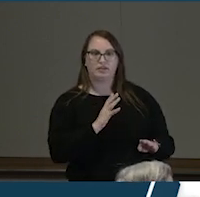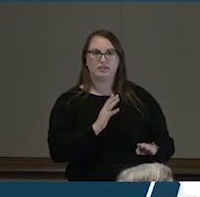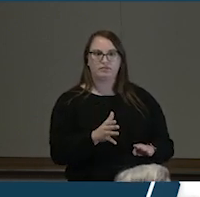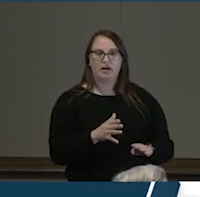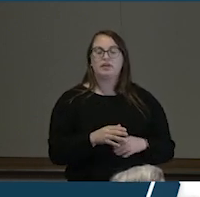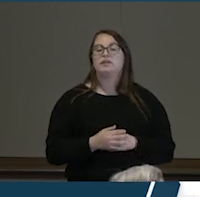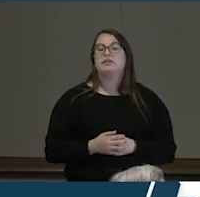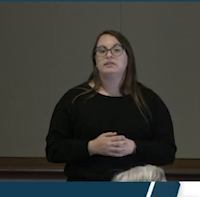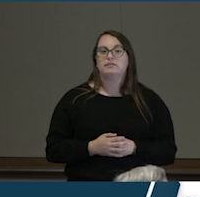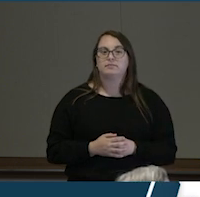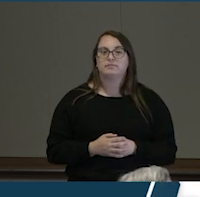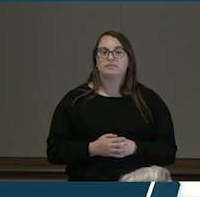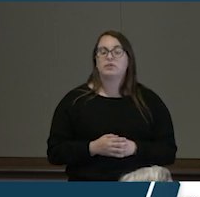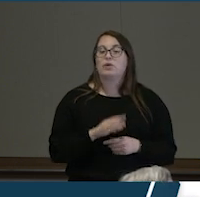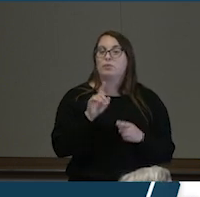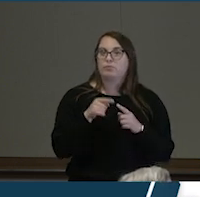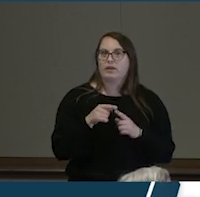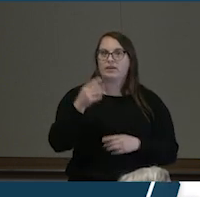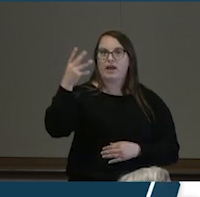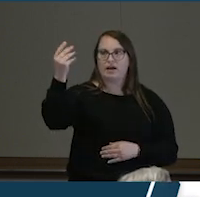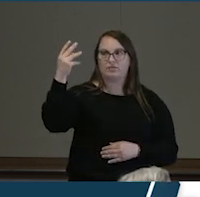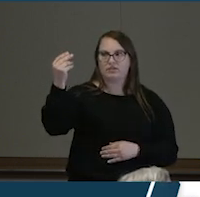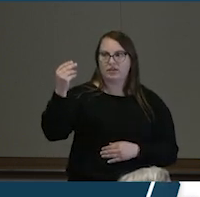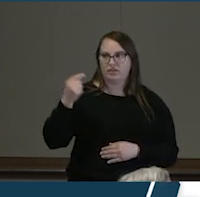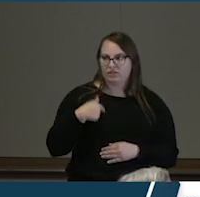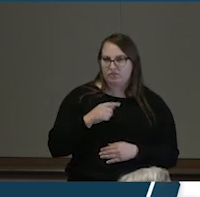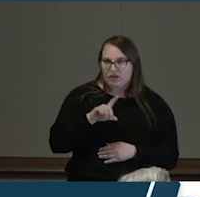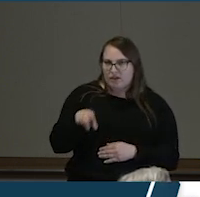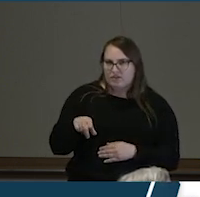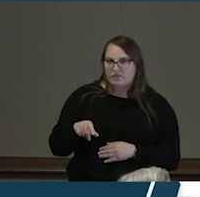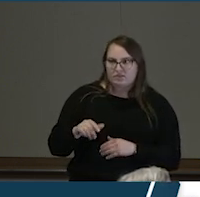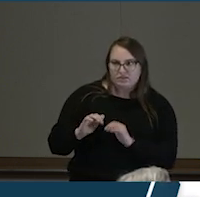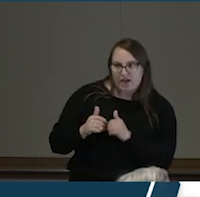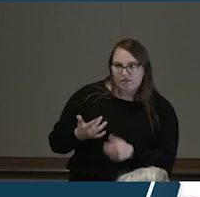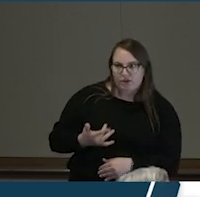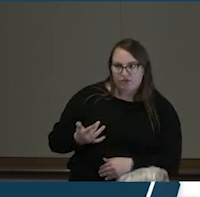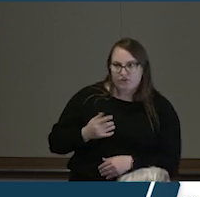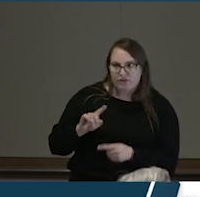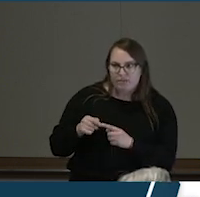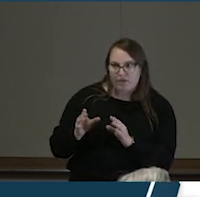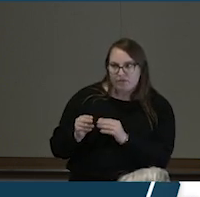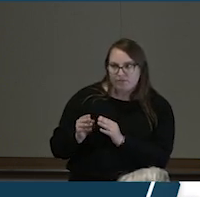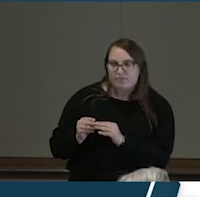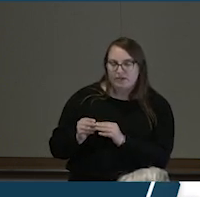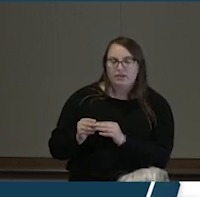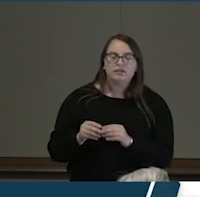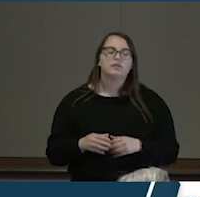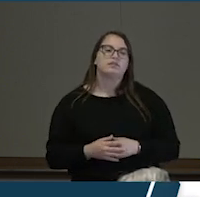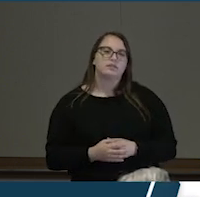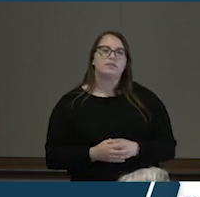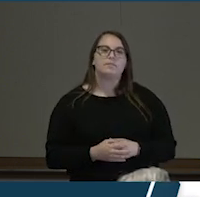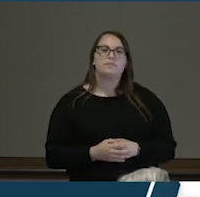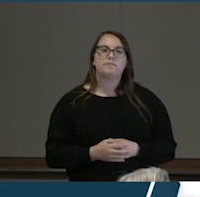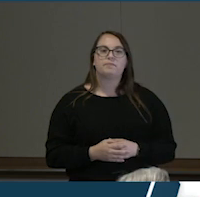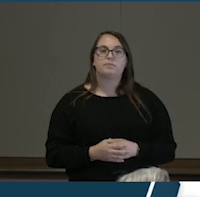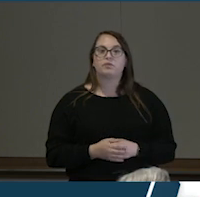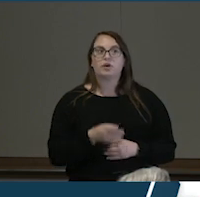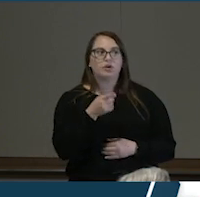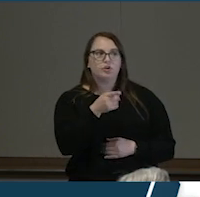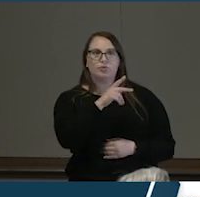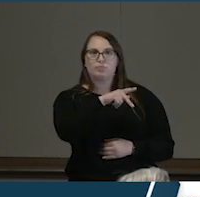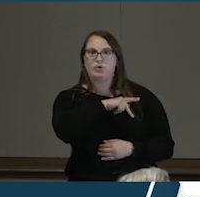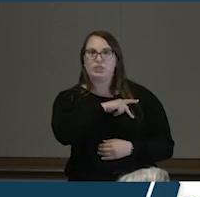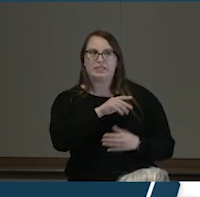get outside, you can say, okay, so how do you think that went? Because as someone who is personally connected, whether you